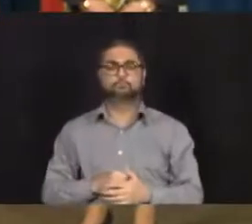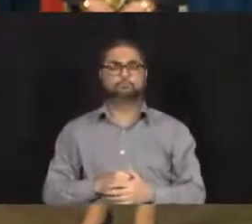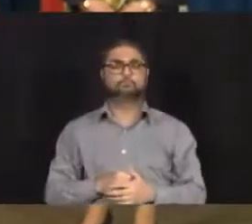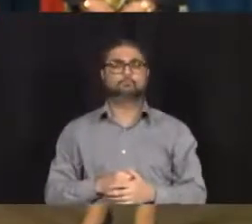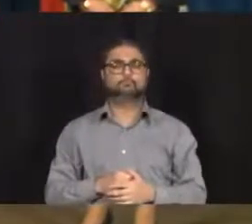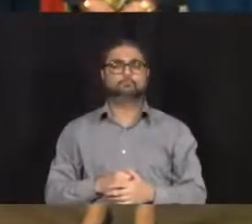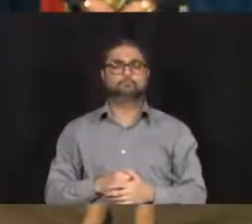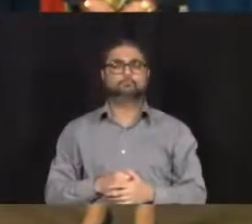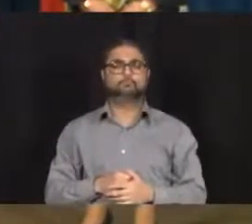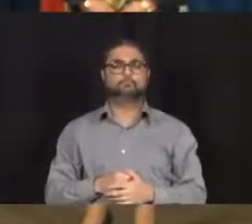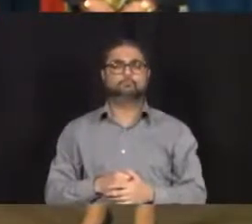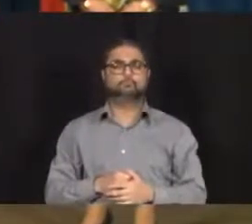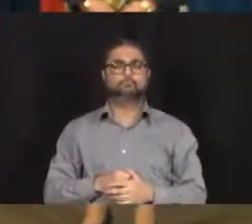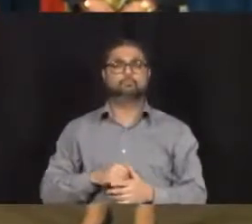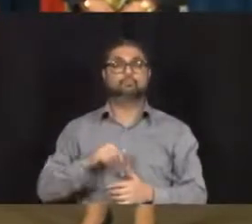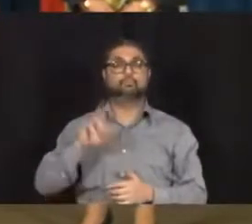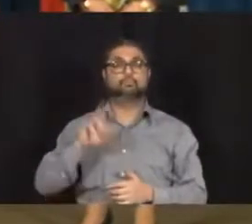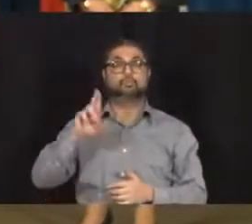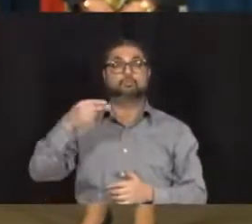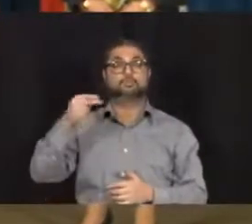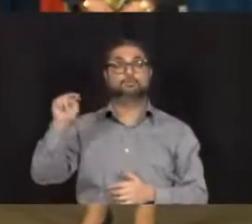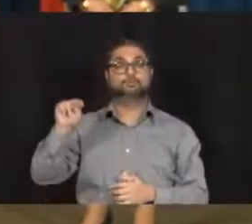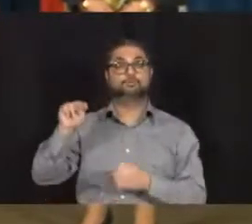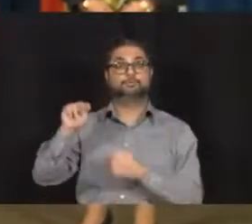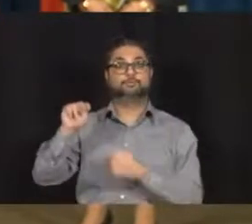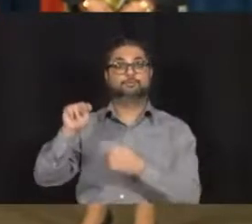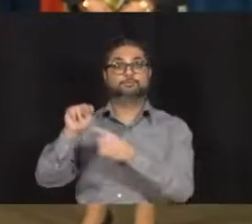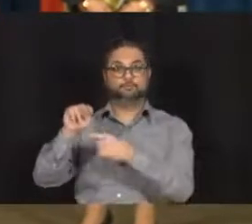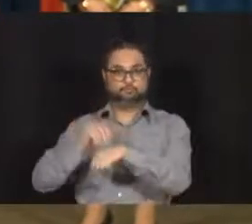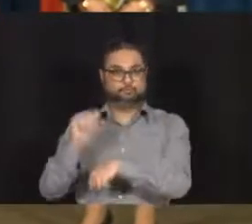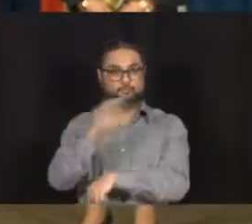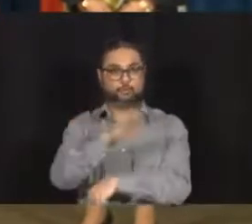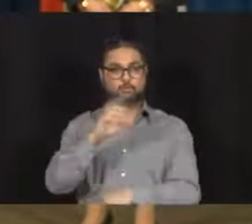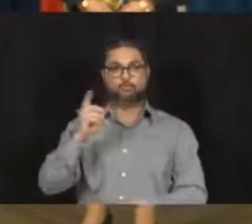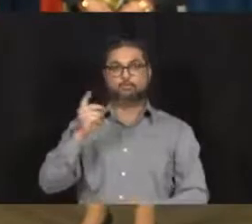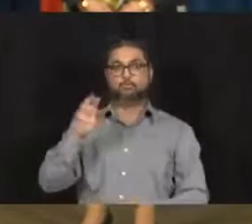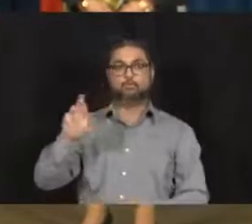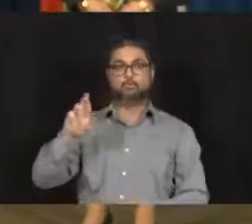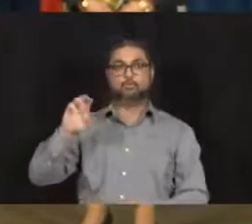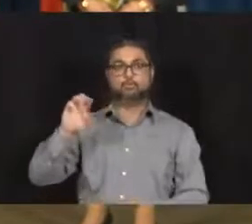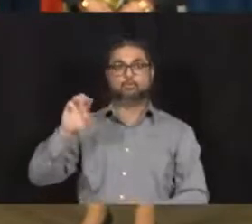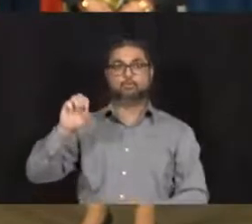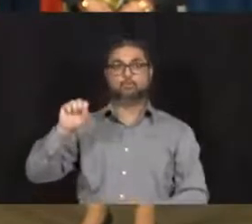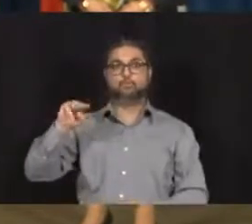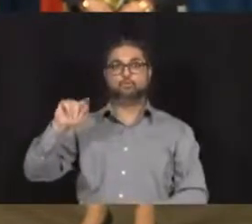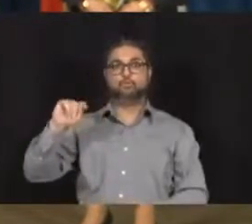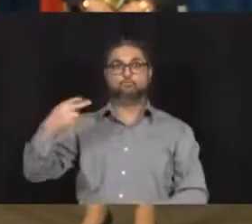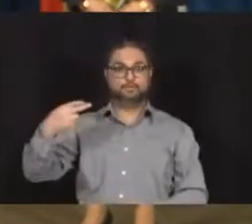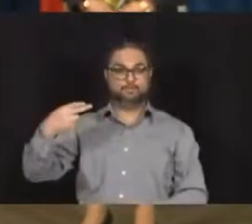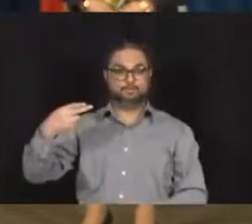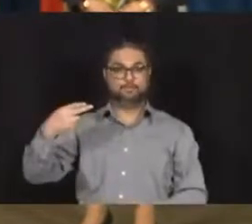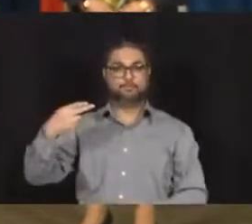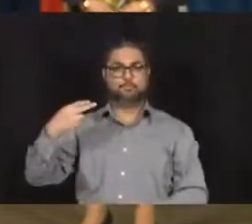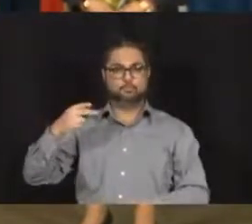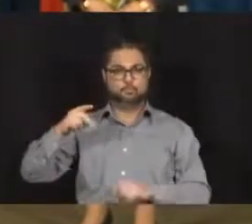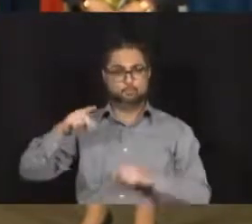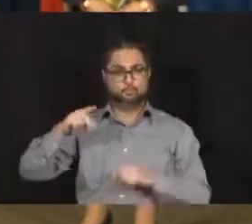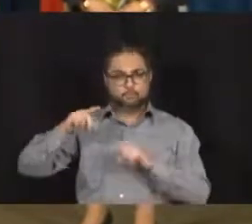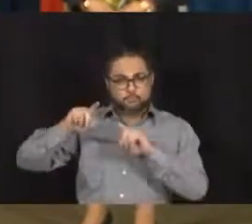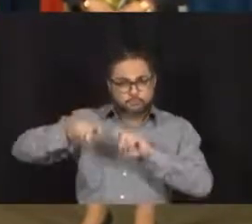UHN for Dr. Smith to make sure that they get tested, and over to Health